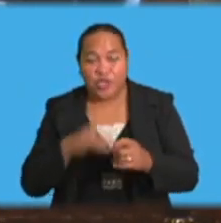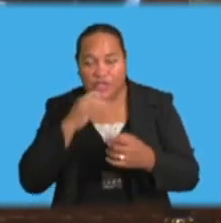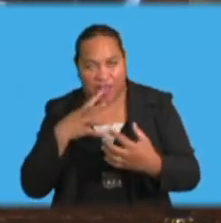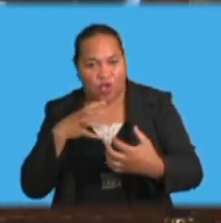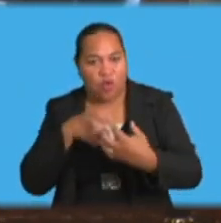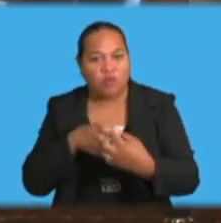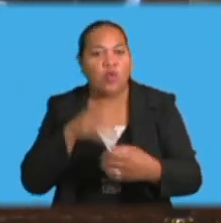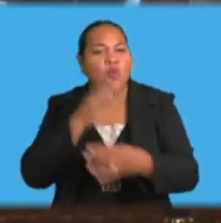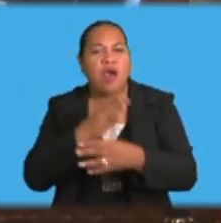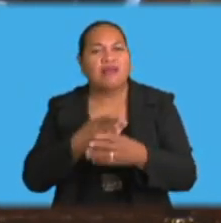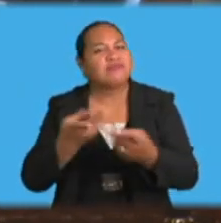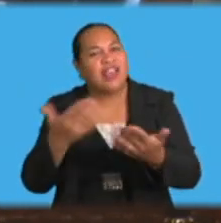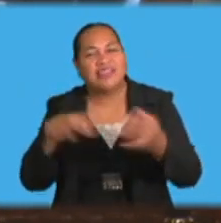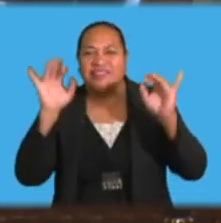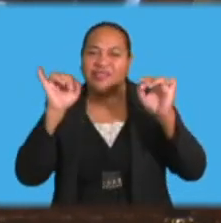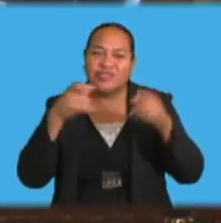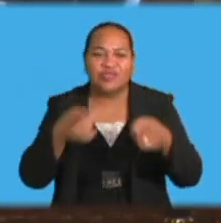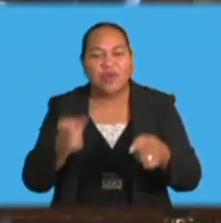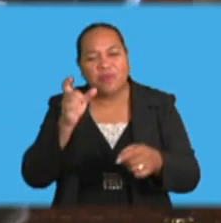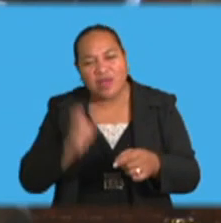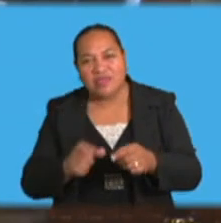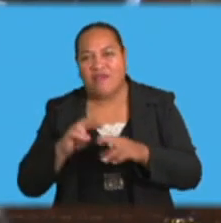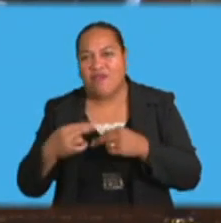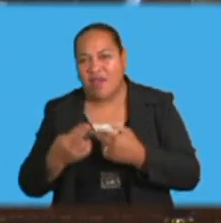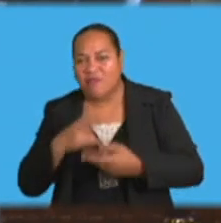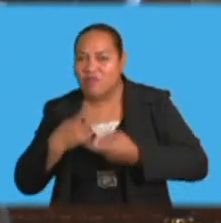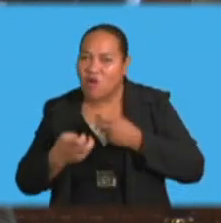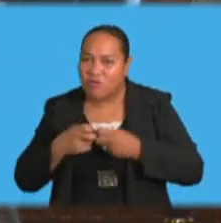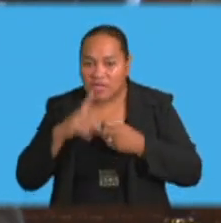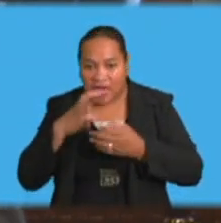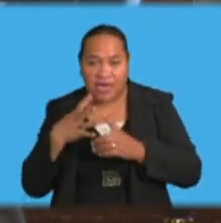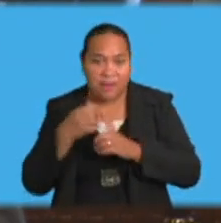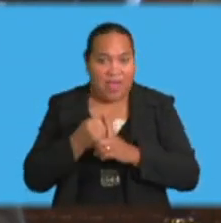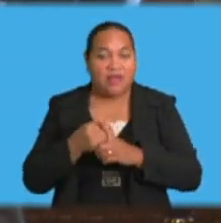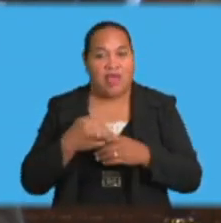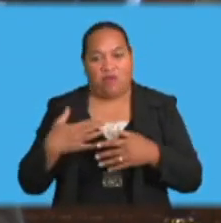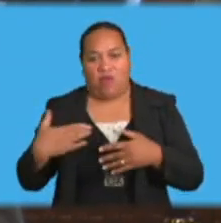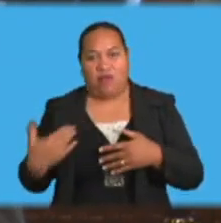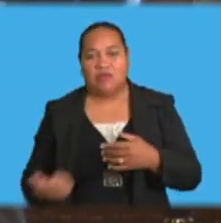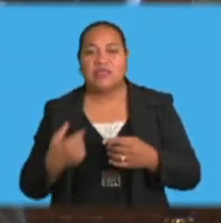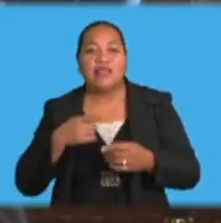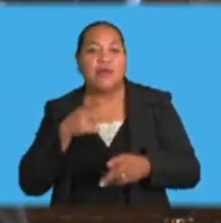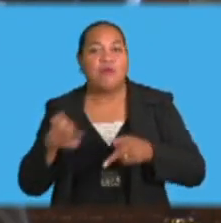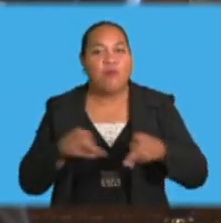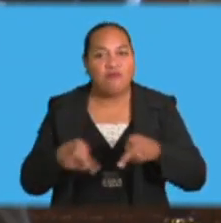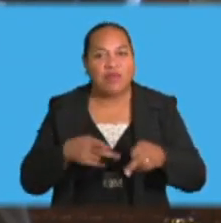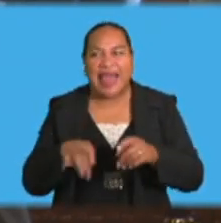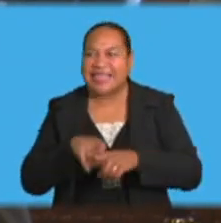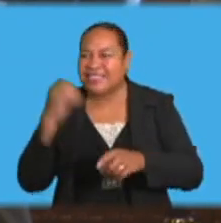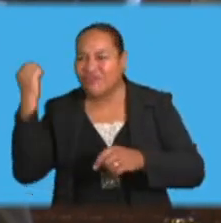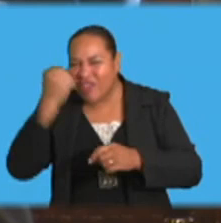effectively with work-related, personal or family problems that may impact their well-being and work performance, such as